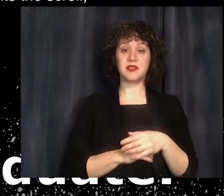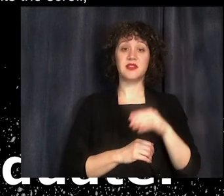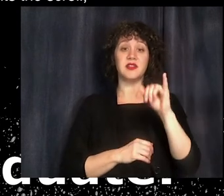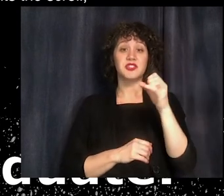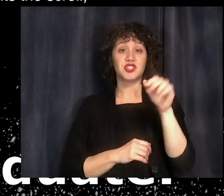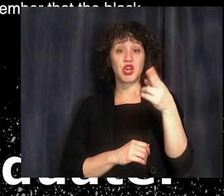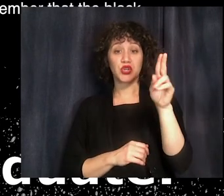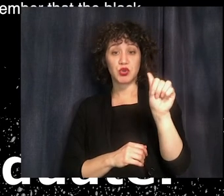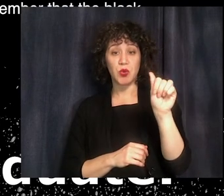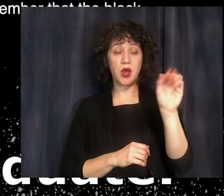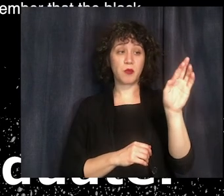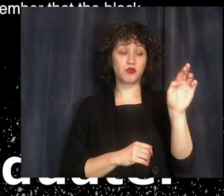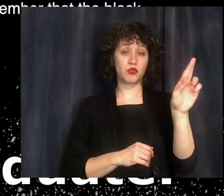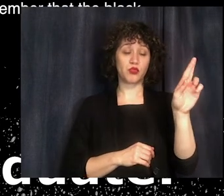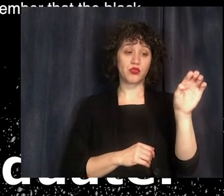Joshua Brintro.